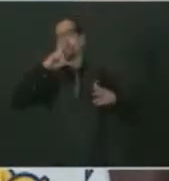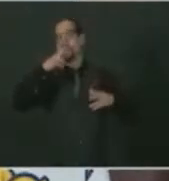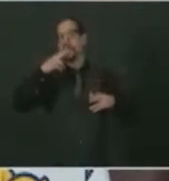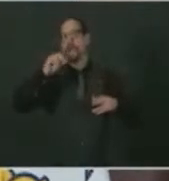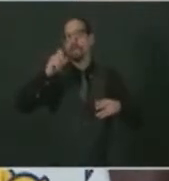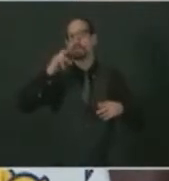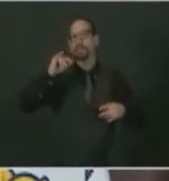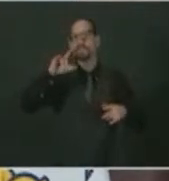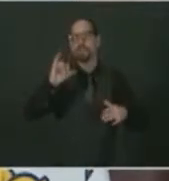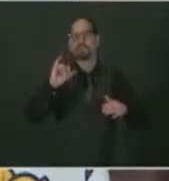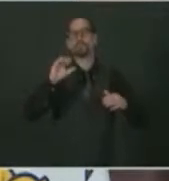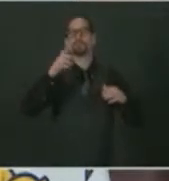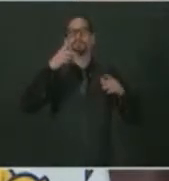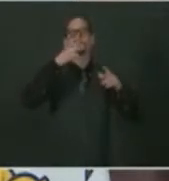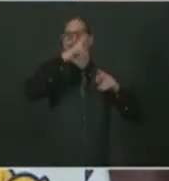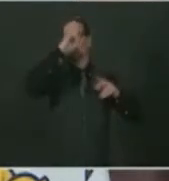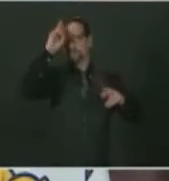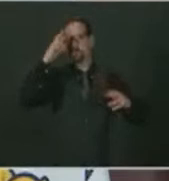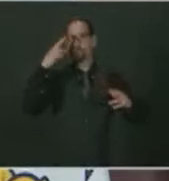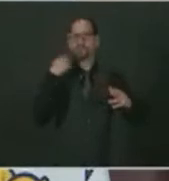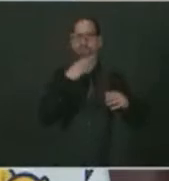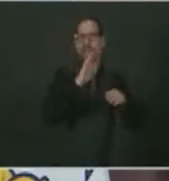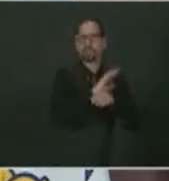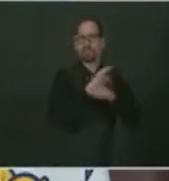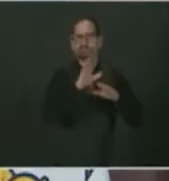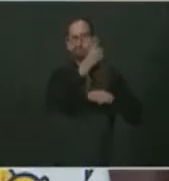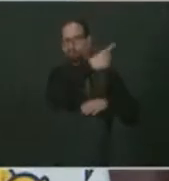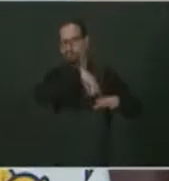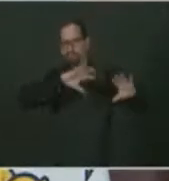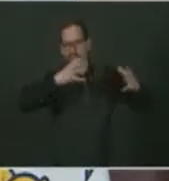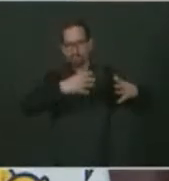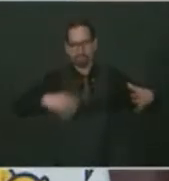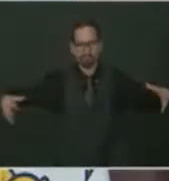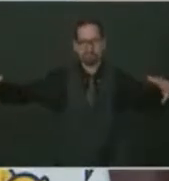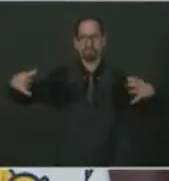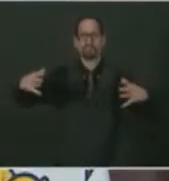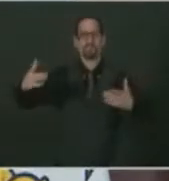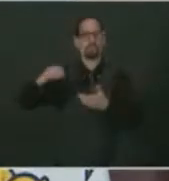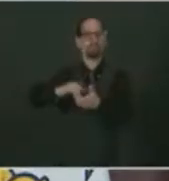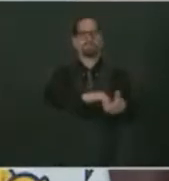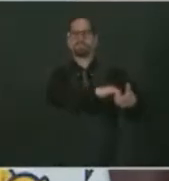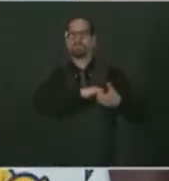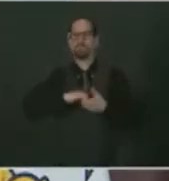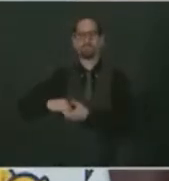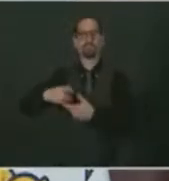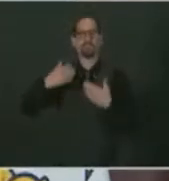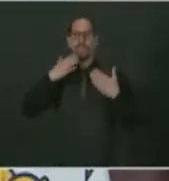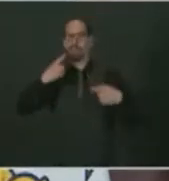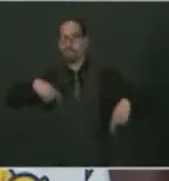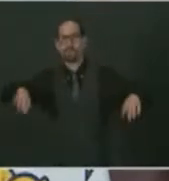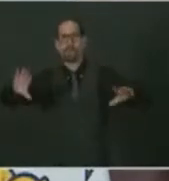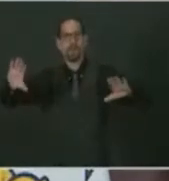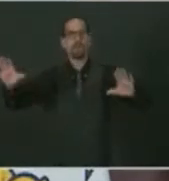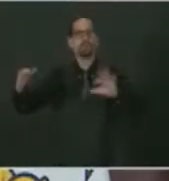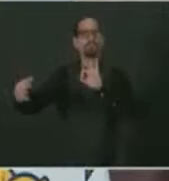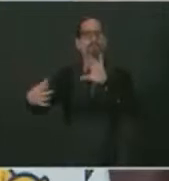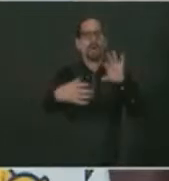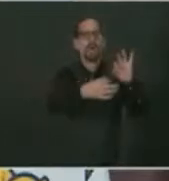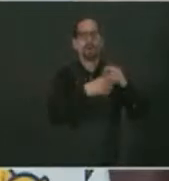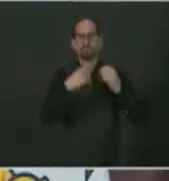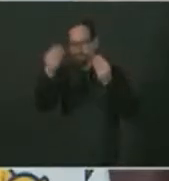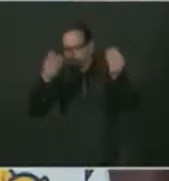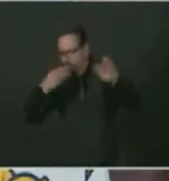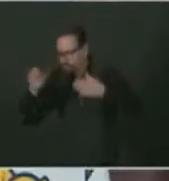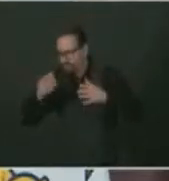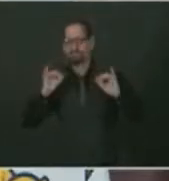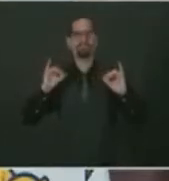Small Business Coalition for their continued input on these processes. They've been invaluable to us. So here are the changes. First,